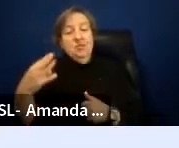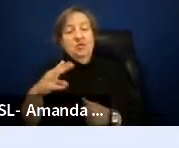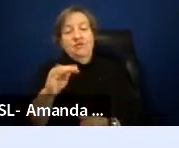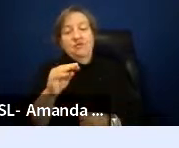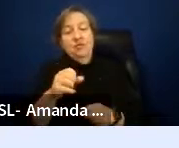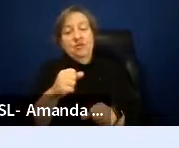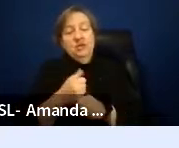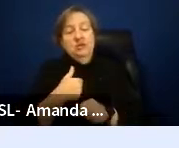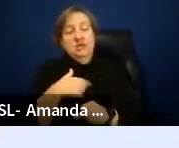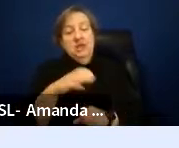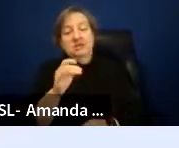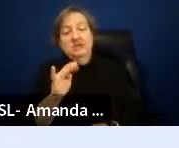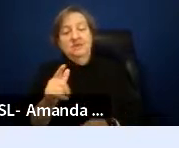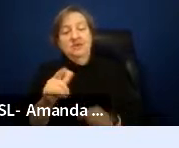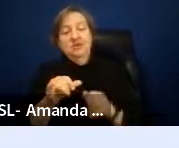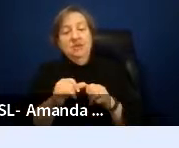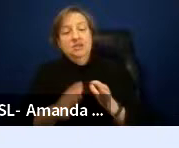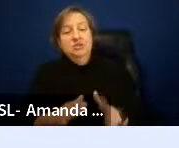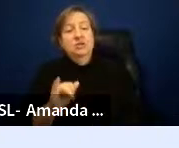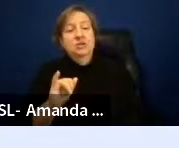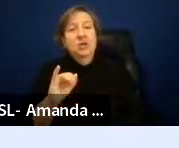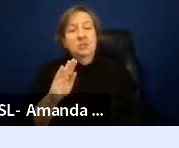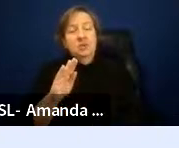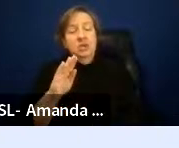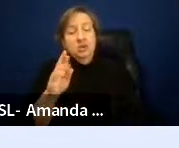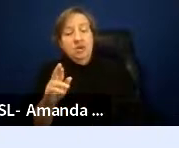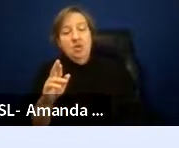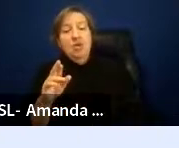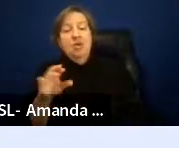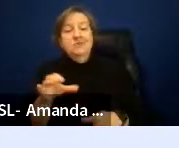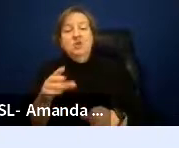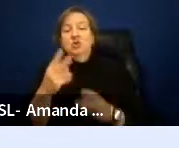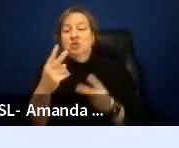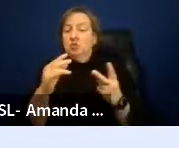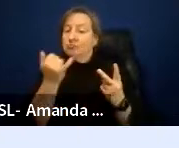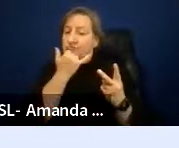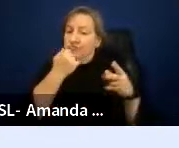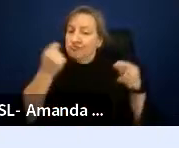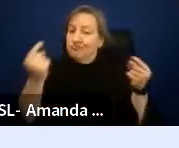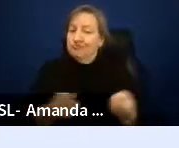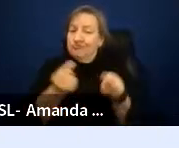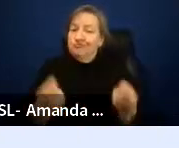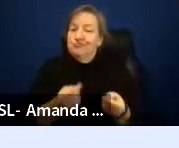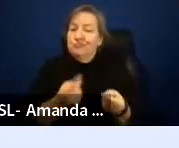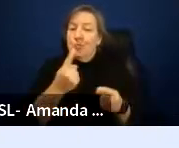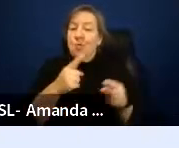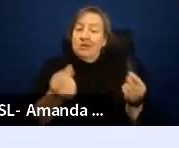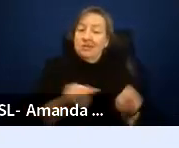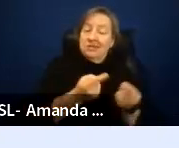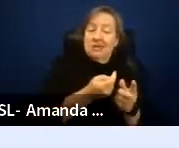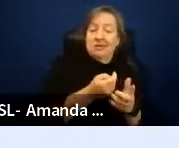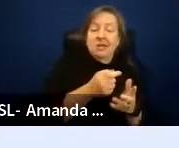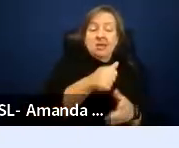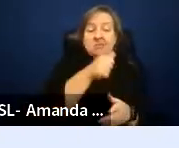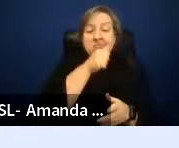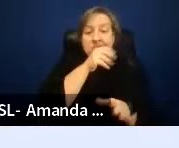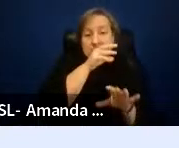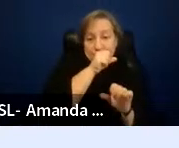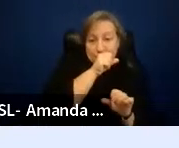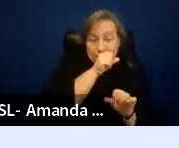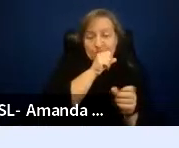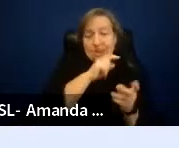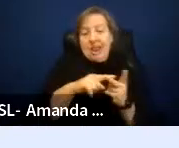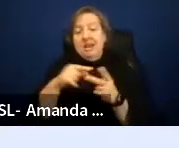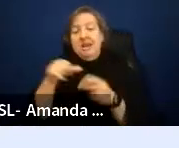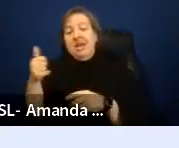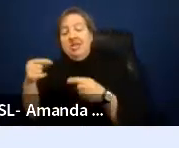engineer. The IBR has committed 2 sins, a sin of omission and a sin of lying.